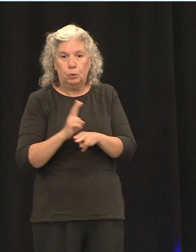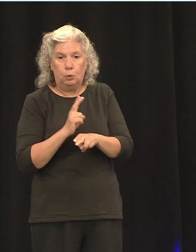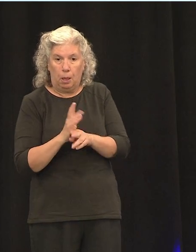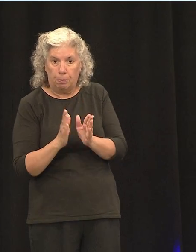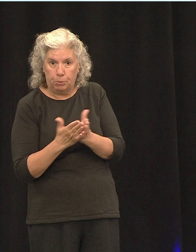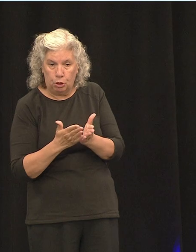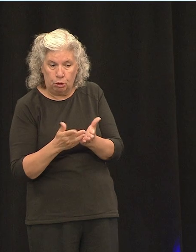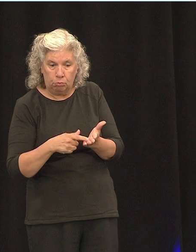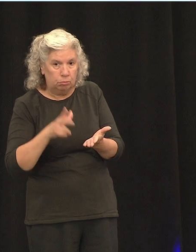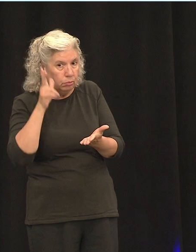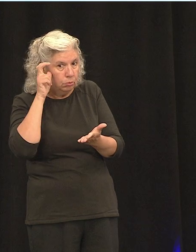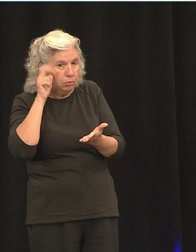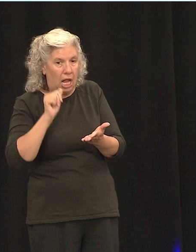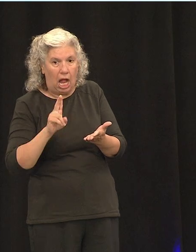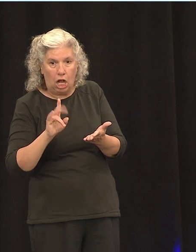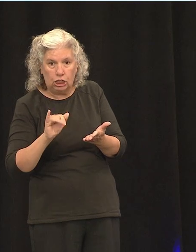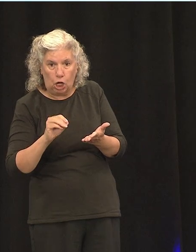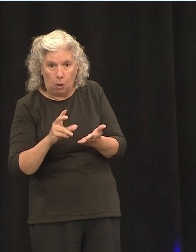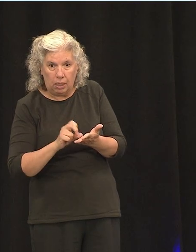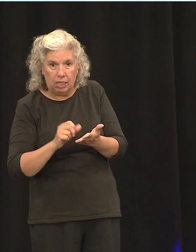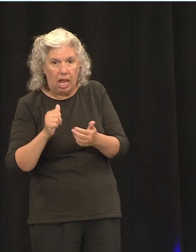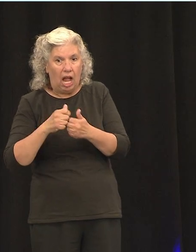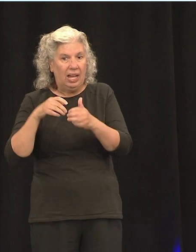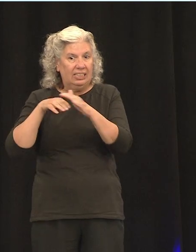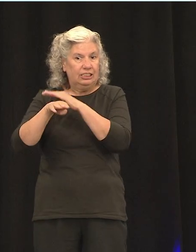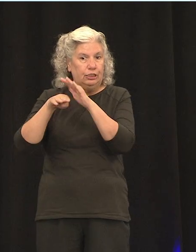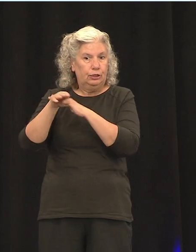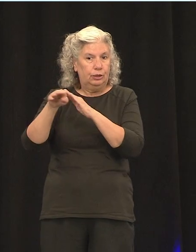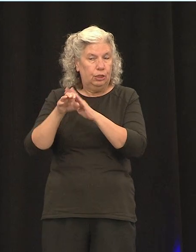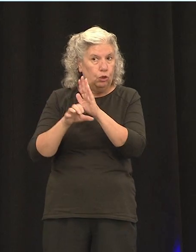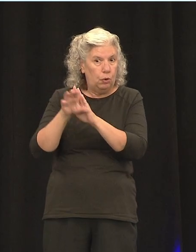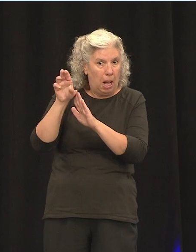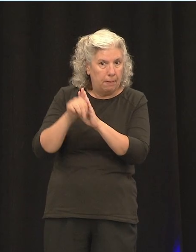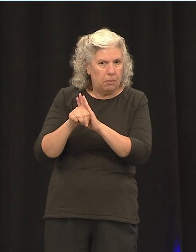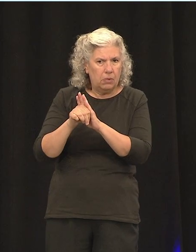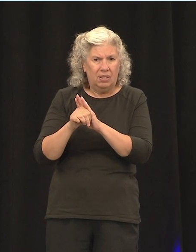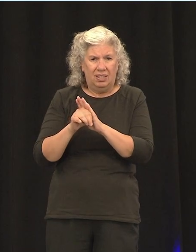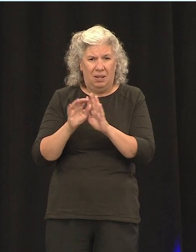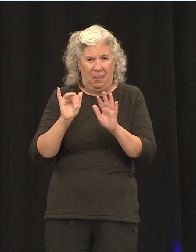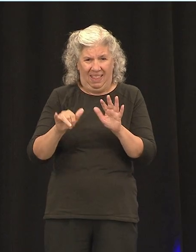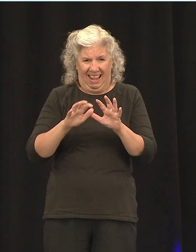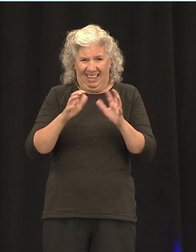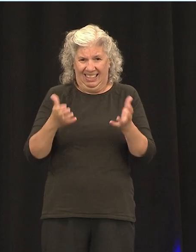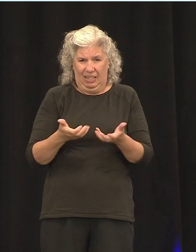amazing things, but you need to make sure that you have these accommodations and supports in place.